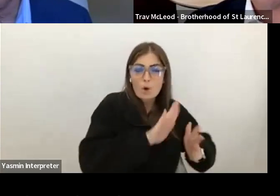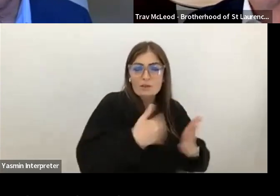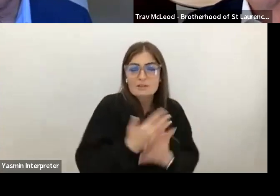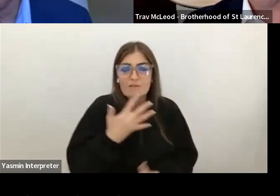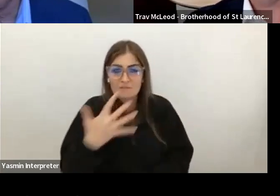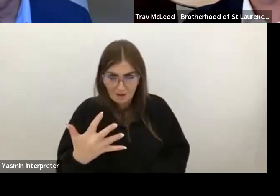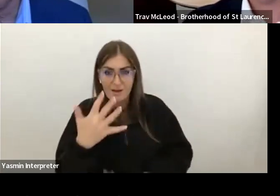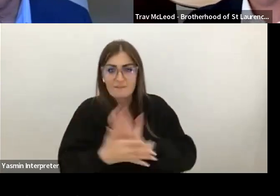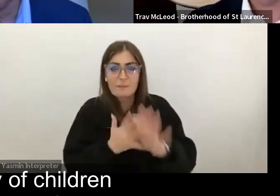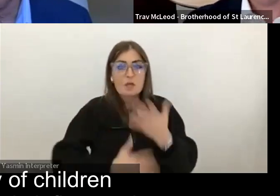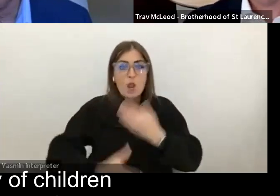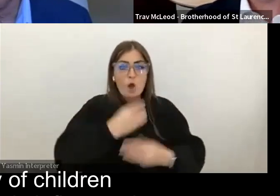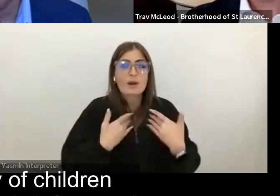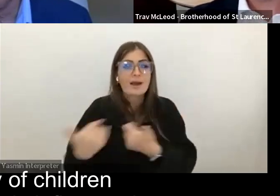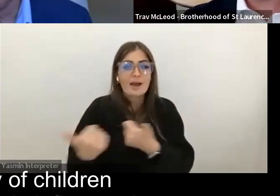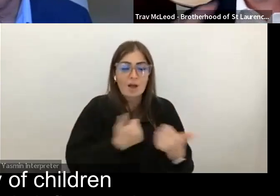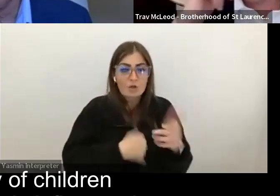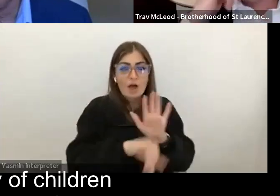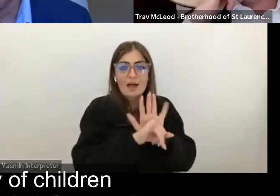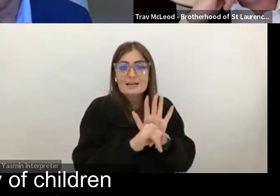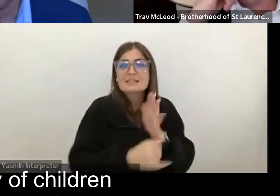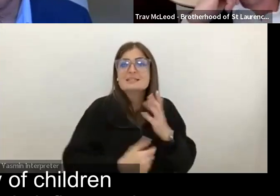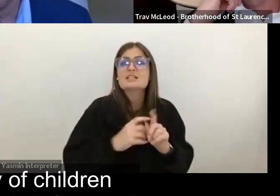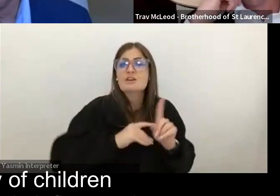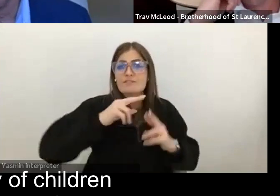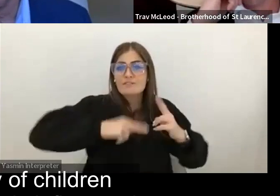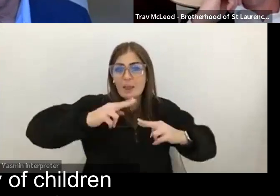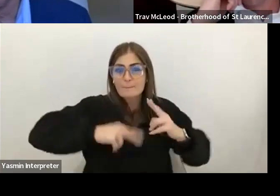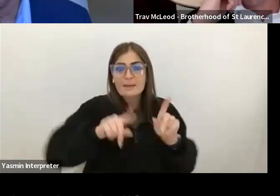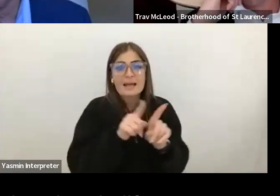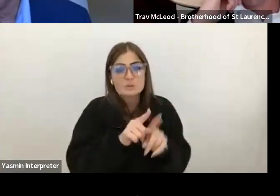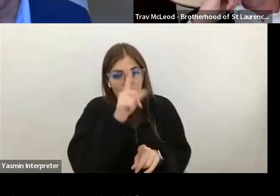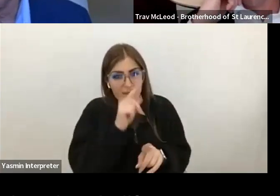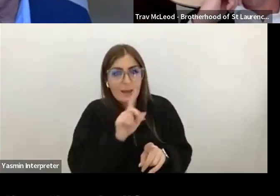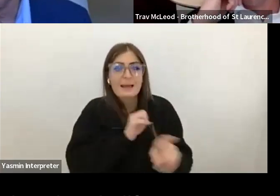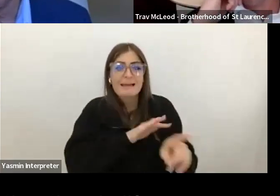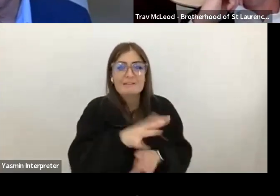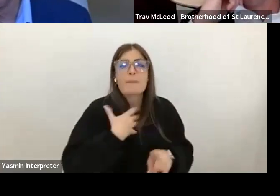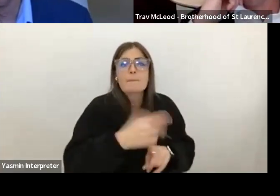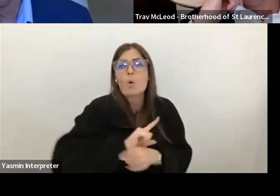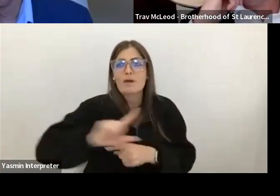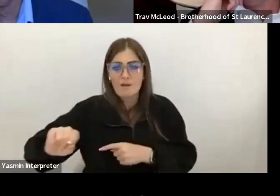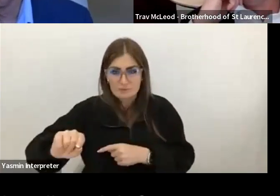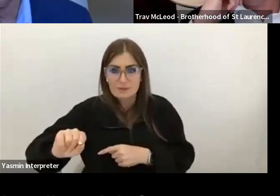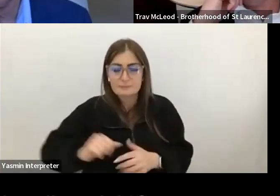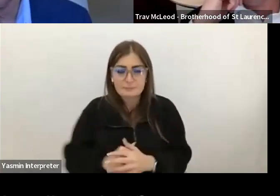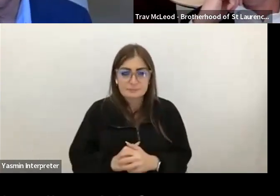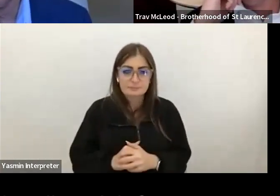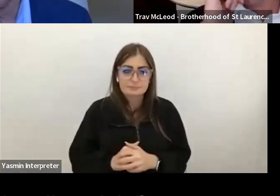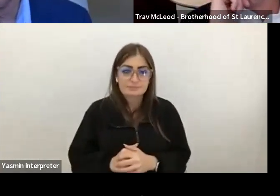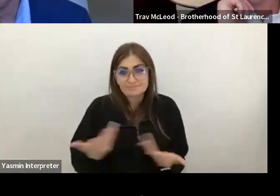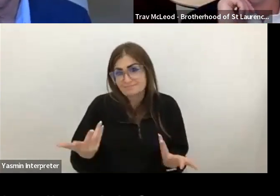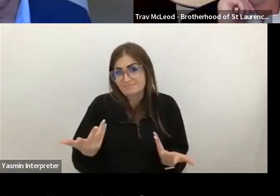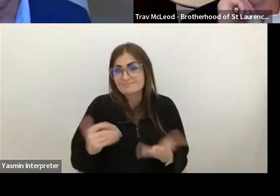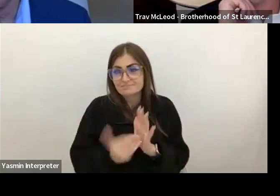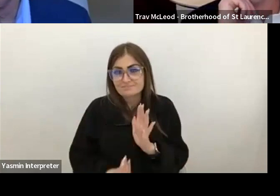the health, learning, development and identity of children can be positively influenced more than any other time in life. What a time to be